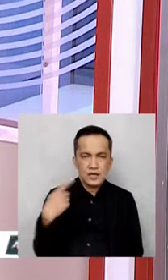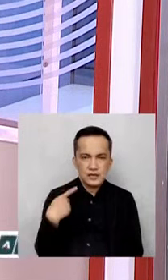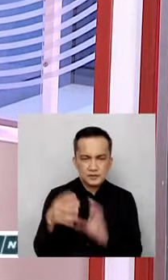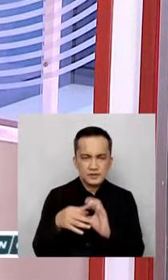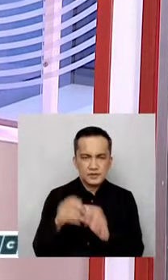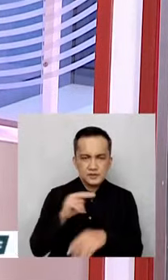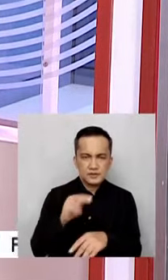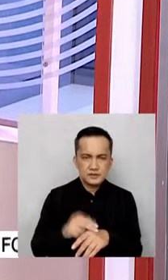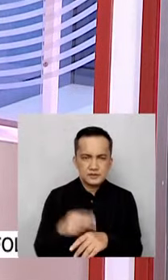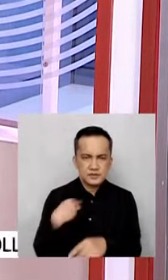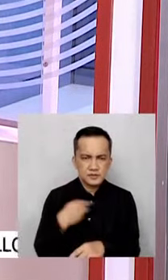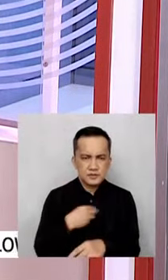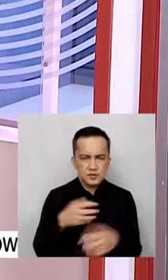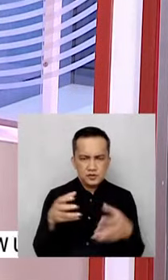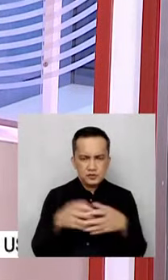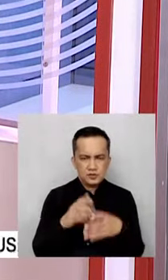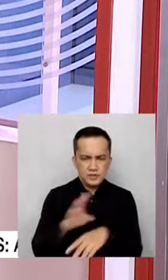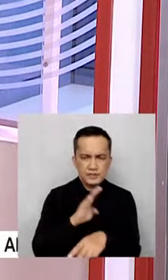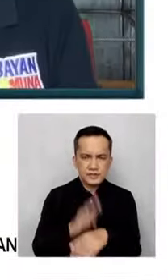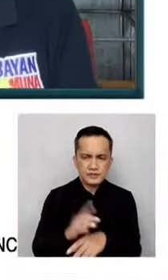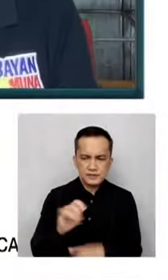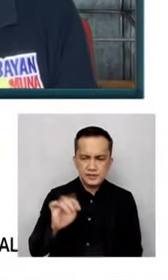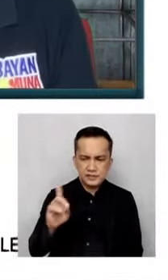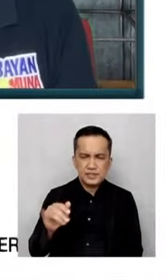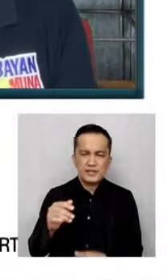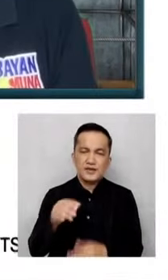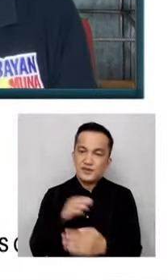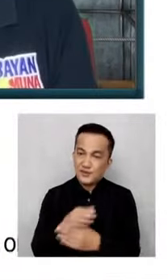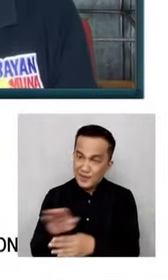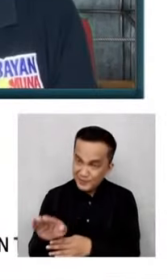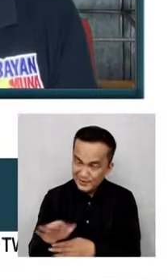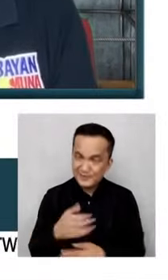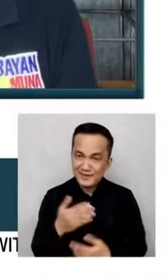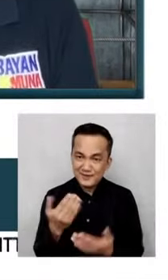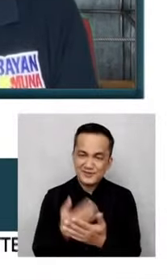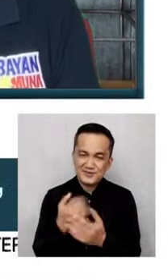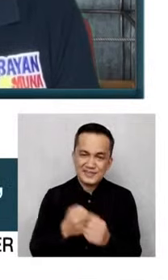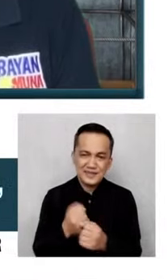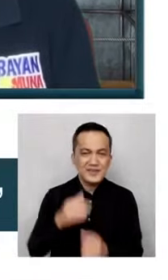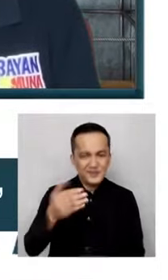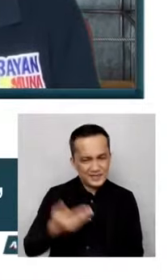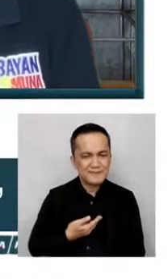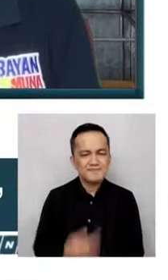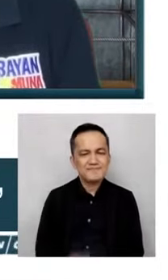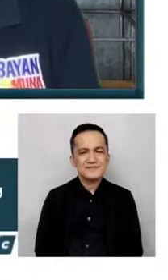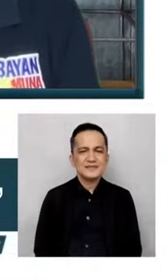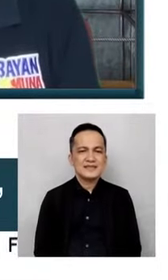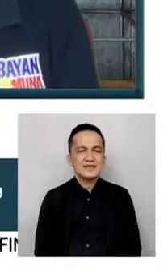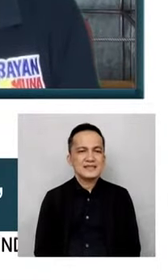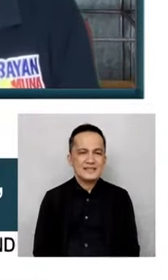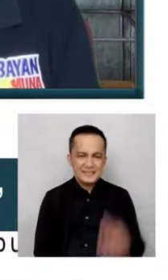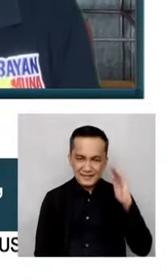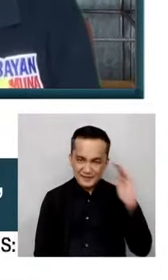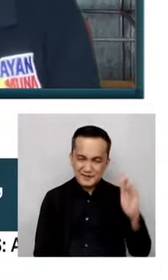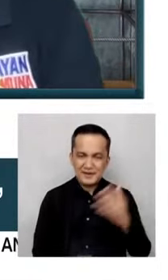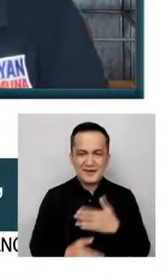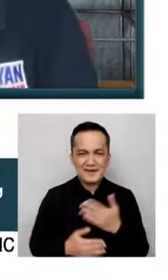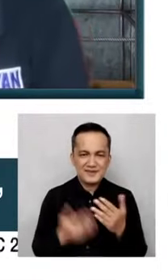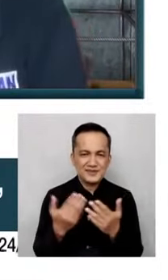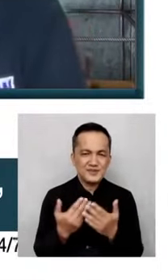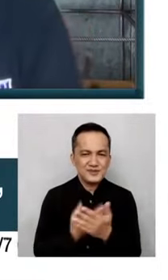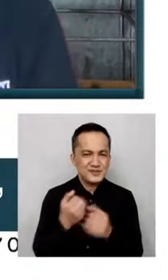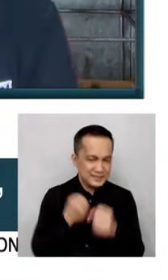member of the group Bayan. Teddy, good afternoon to you. Happy New Year and welcome to the program. Happy New Year, Carmina. Happy New Year po sa